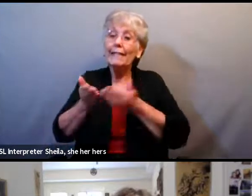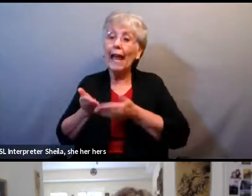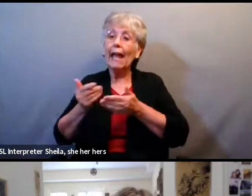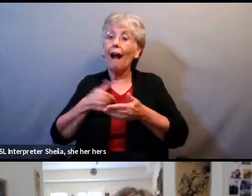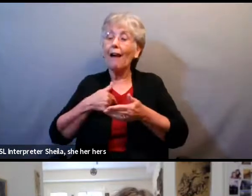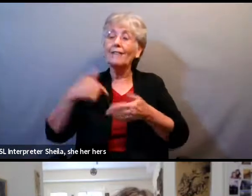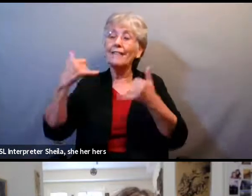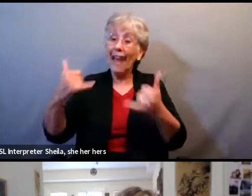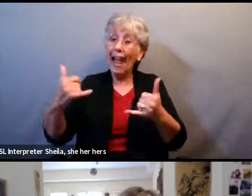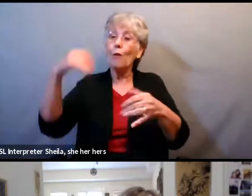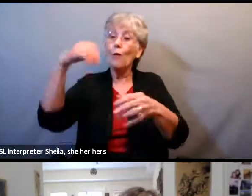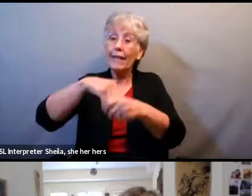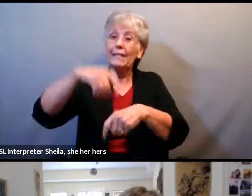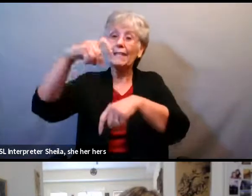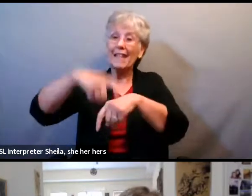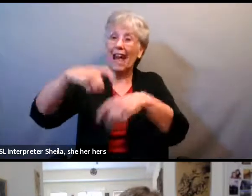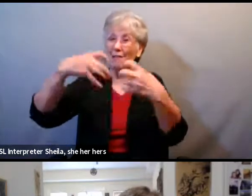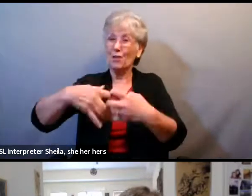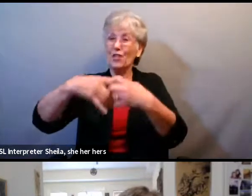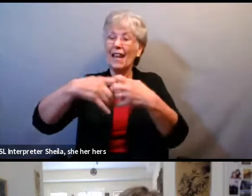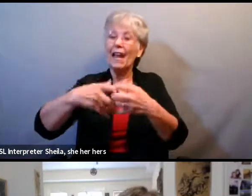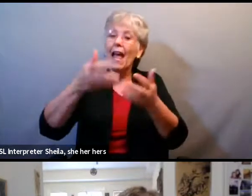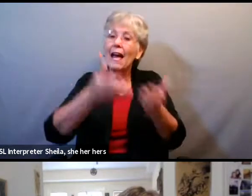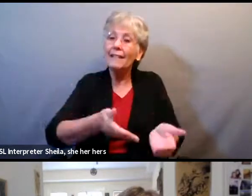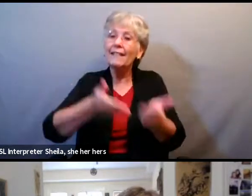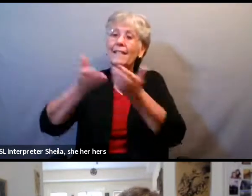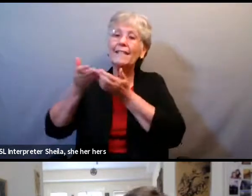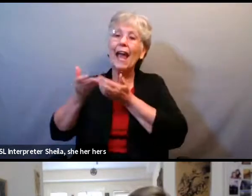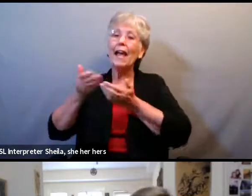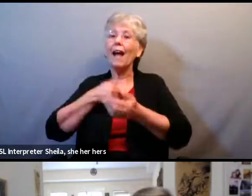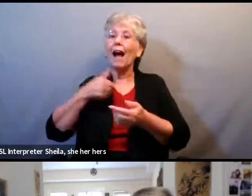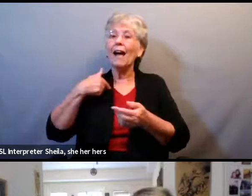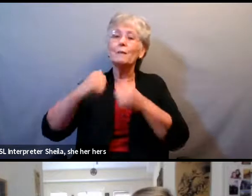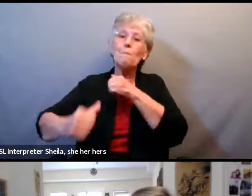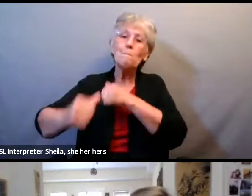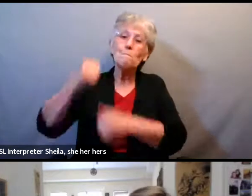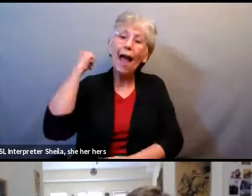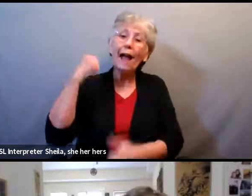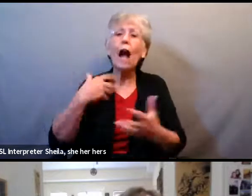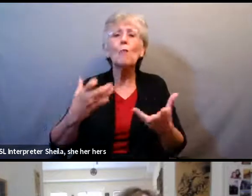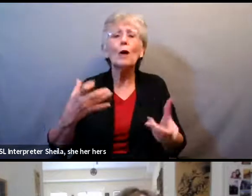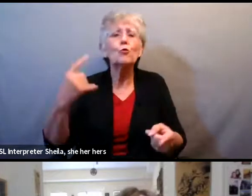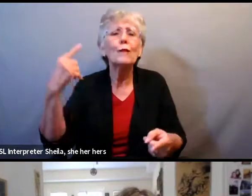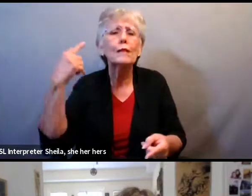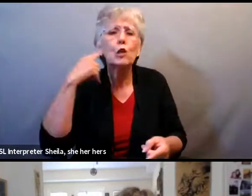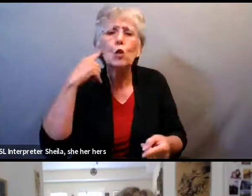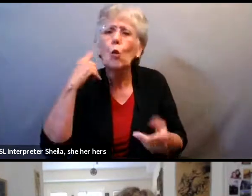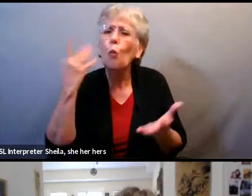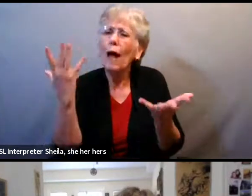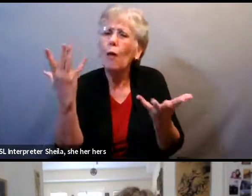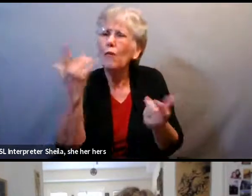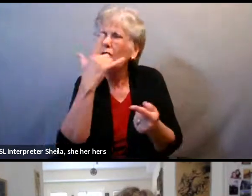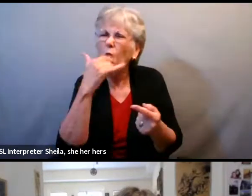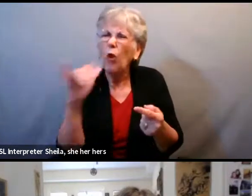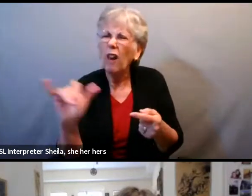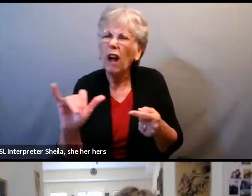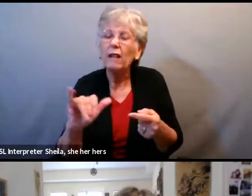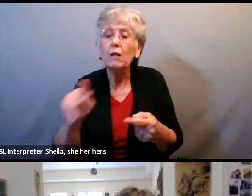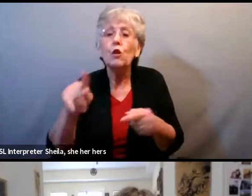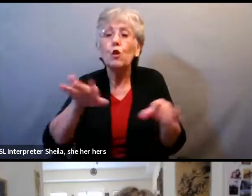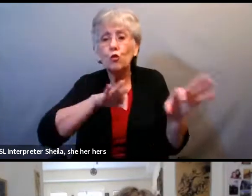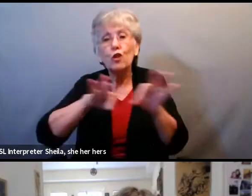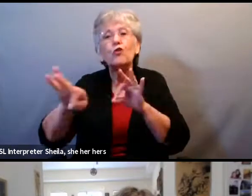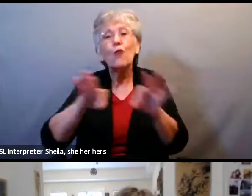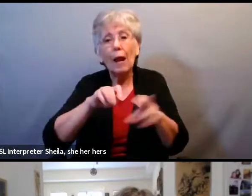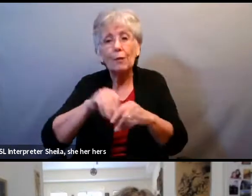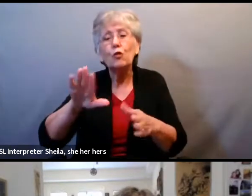bring us back, what I guess I just want to hear, what was it like? Like what you describe it in your book, and you